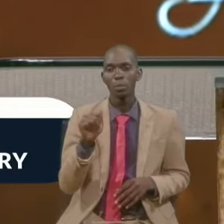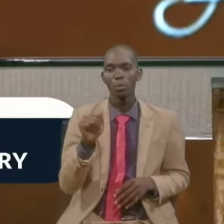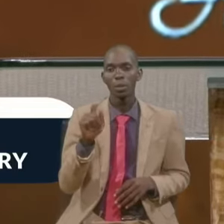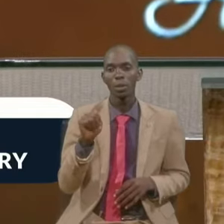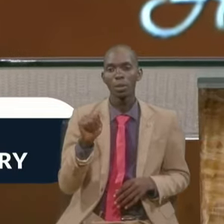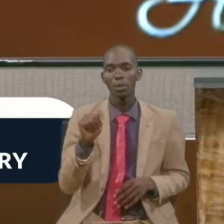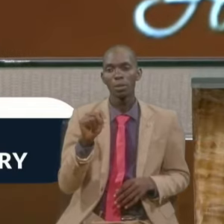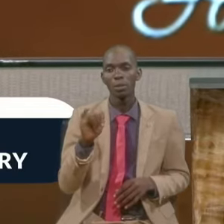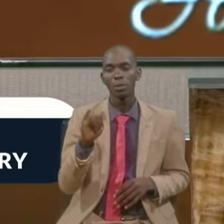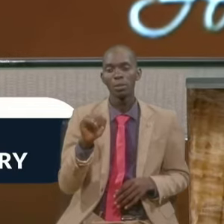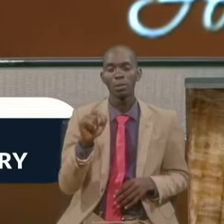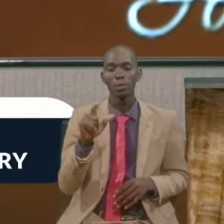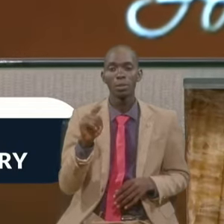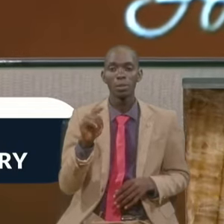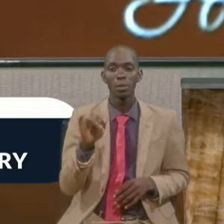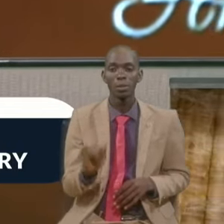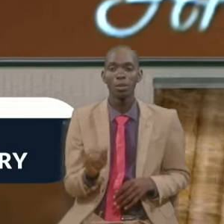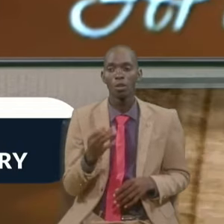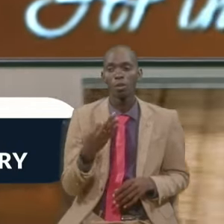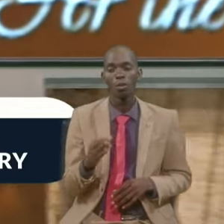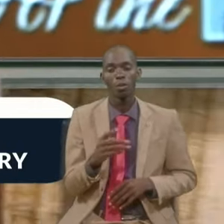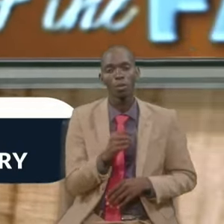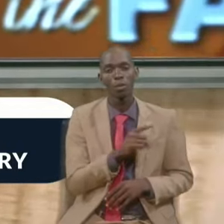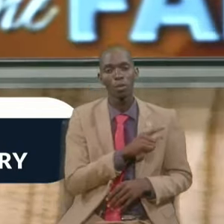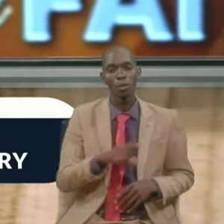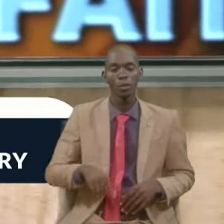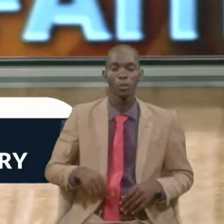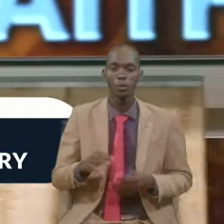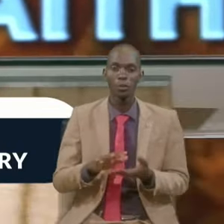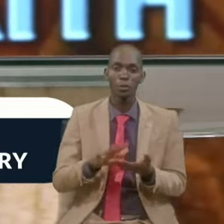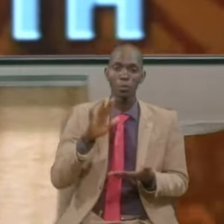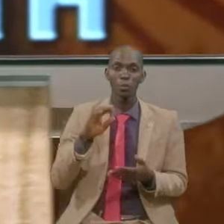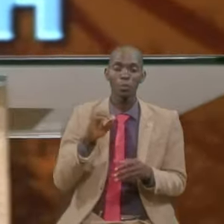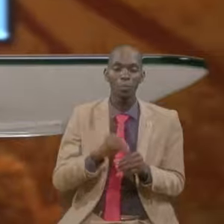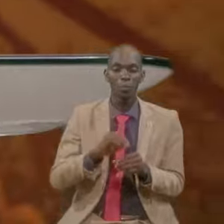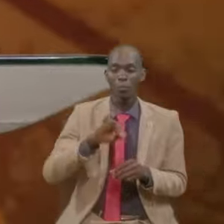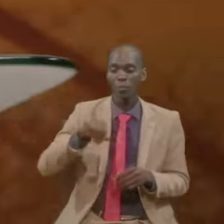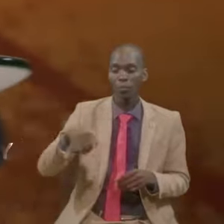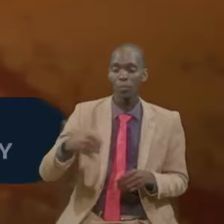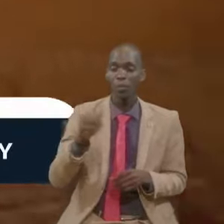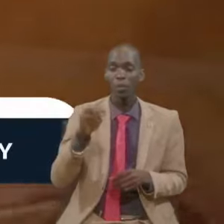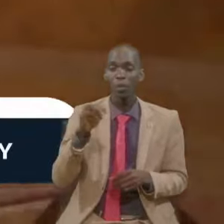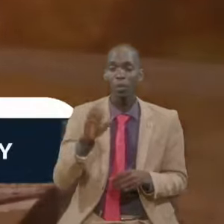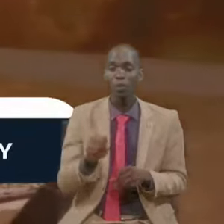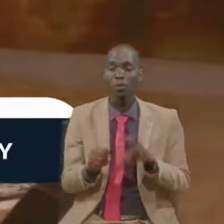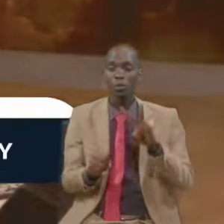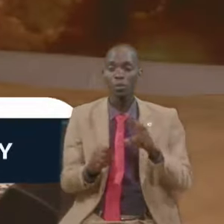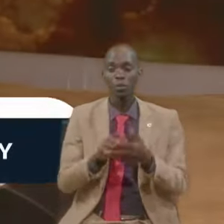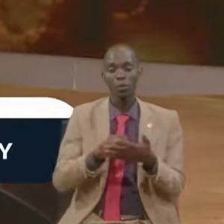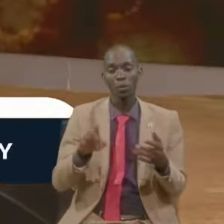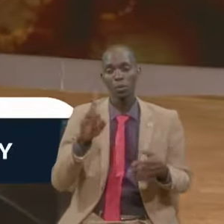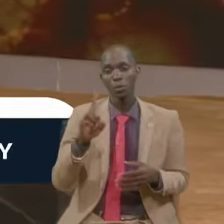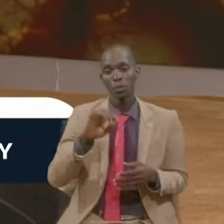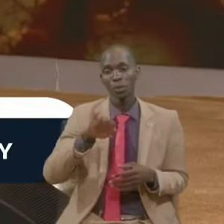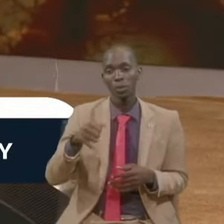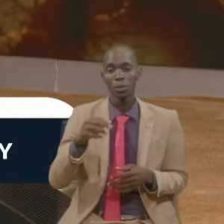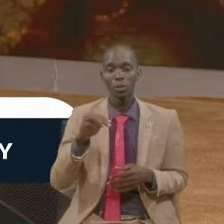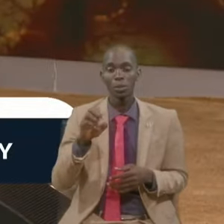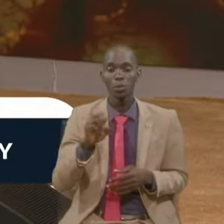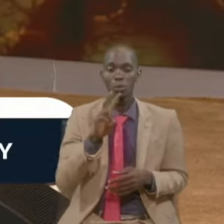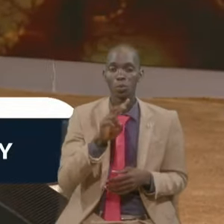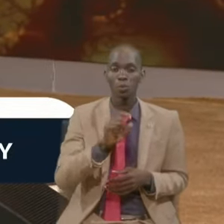of the Lord of glory. In James chapter 2, reading here from verse 1, my